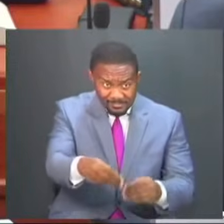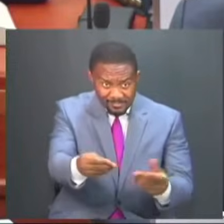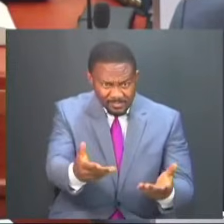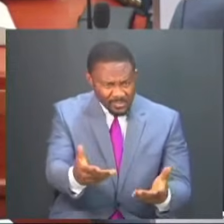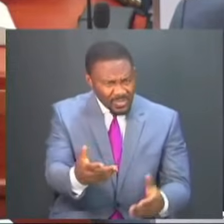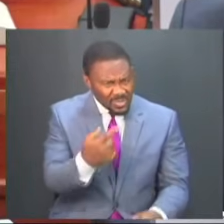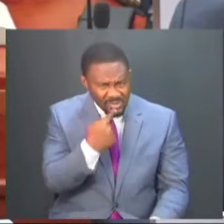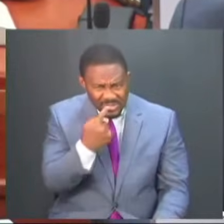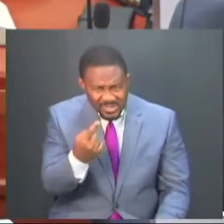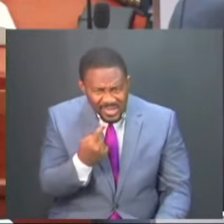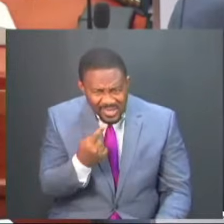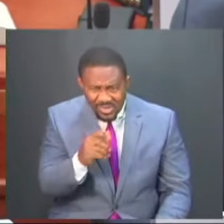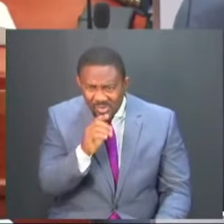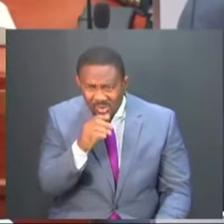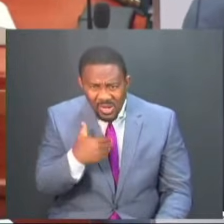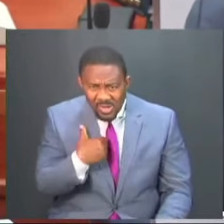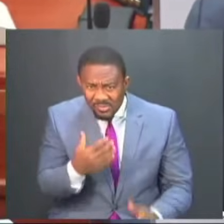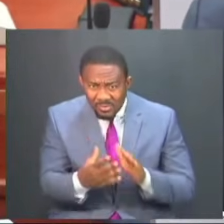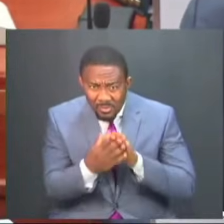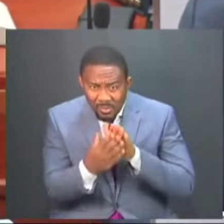copy.